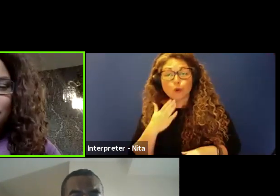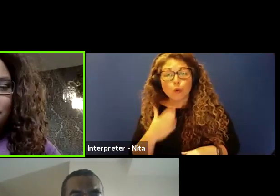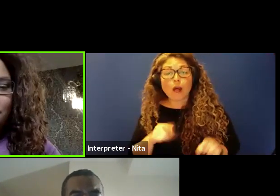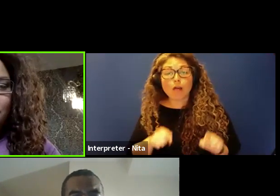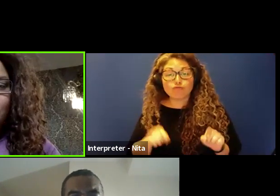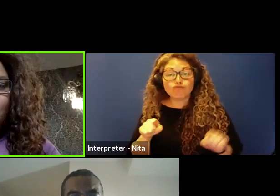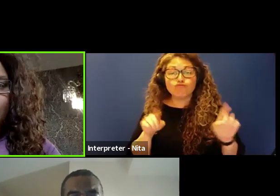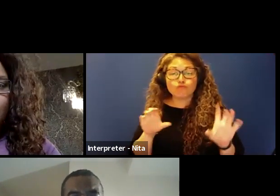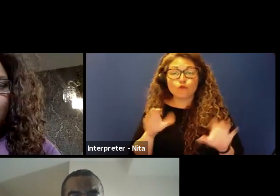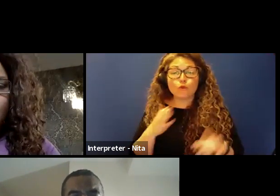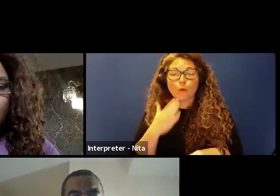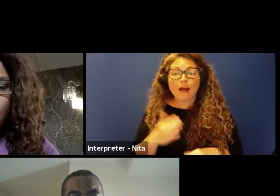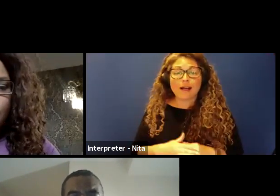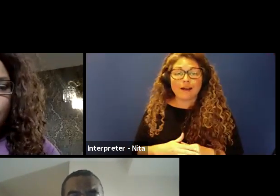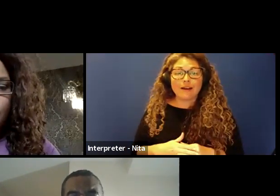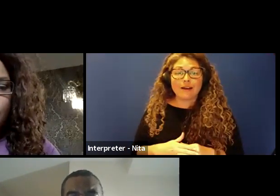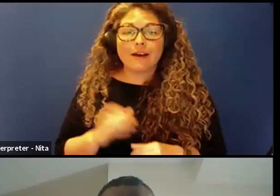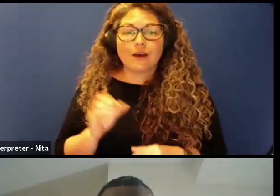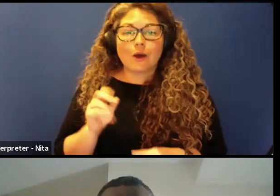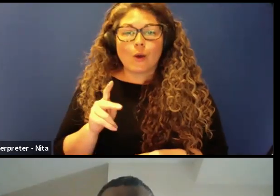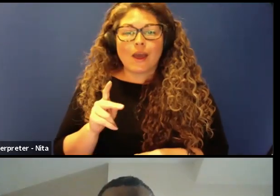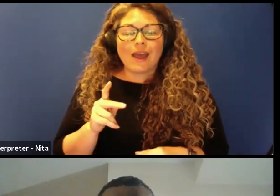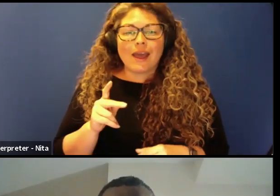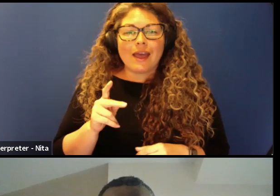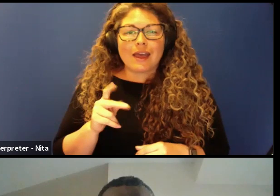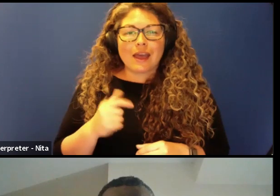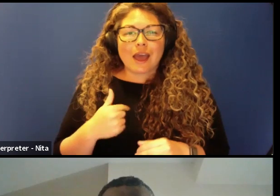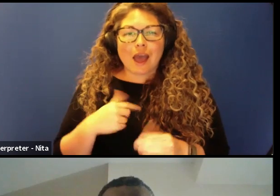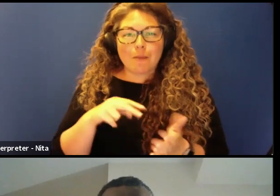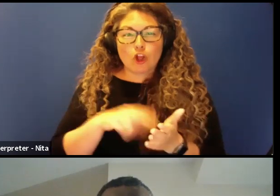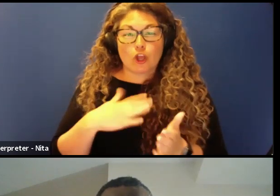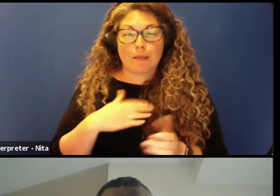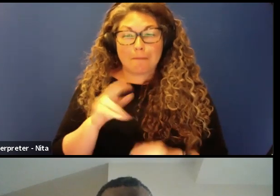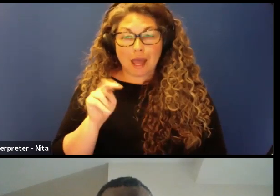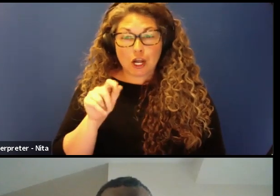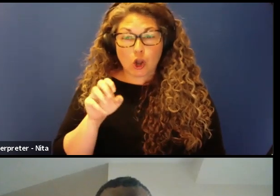well. Okay, hold on. Let me go to my notes.